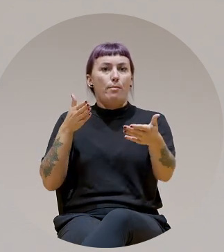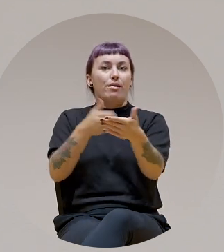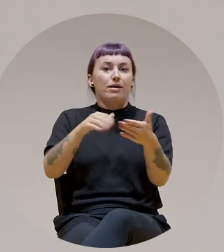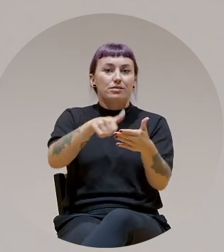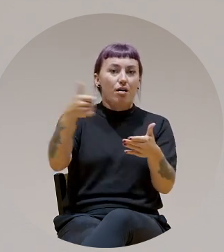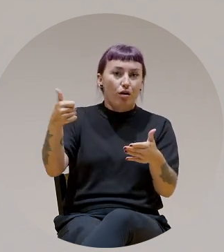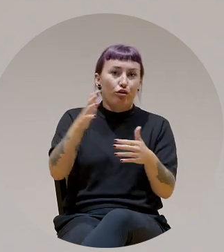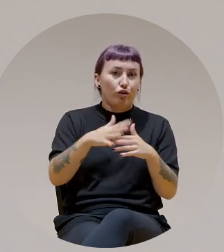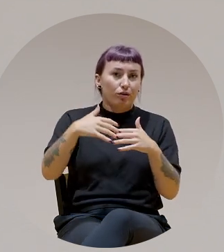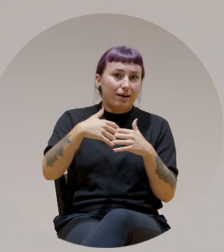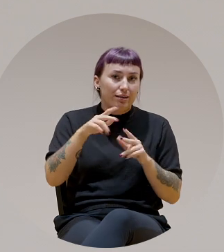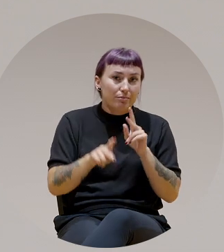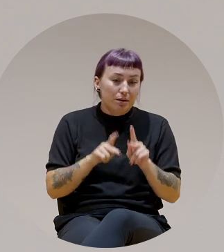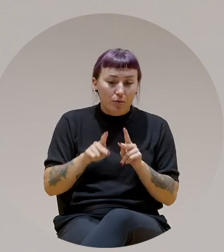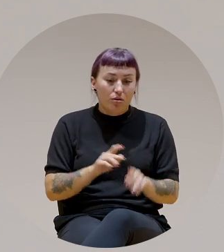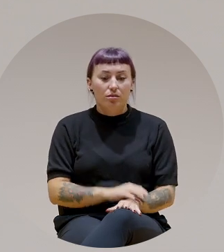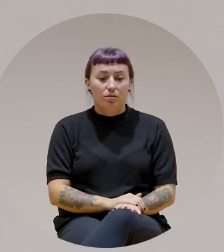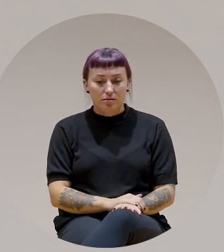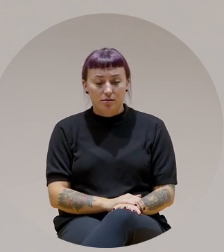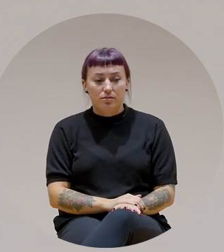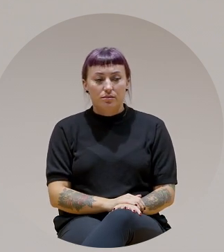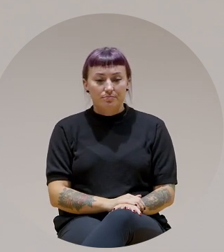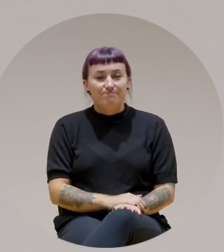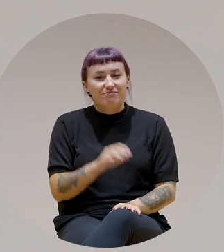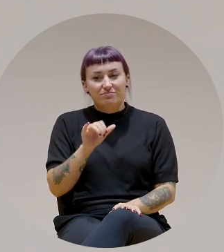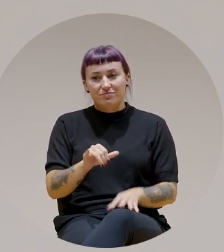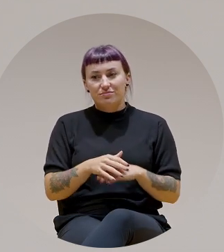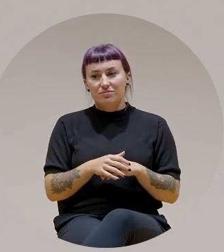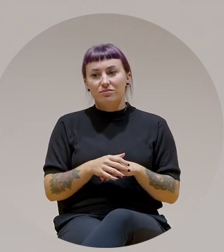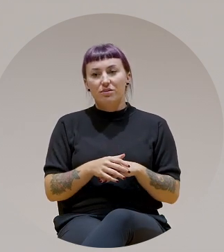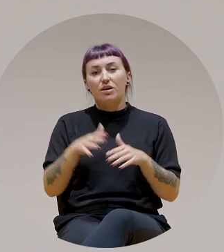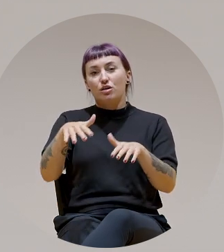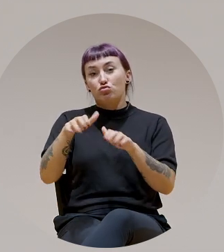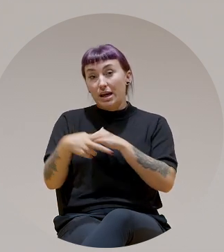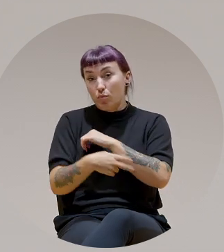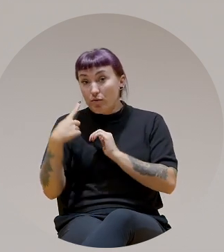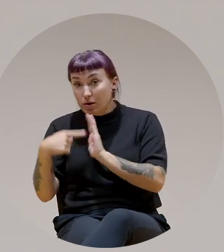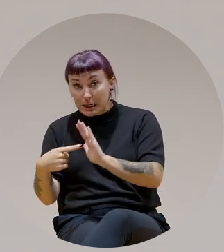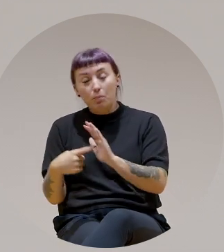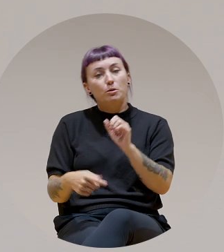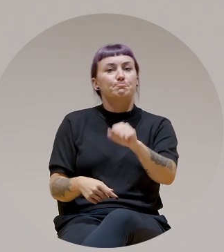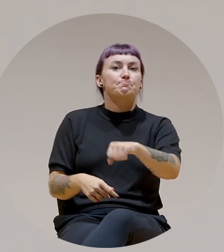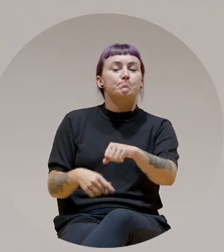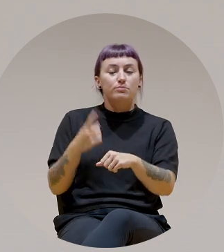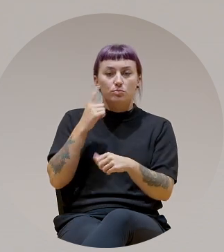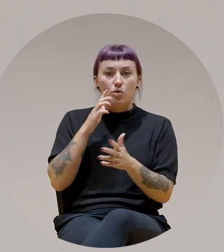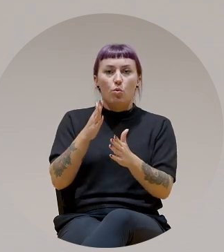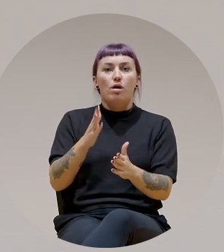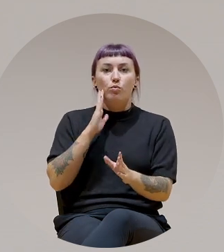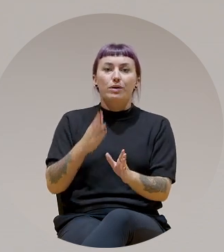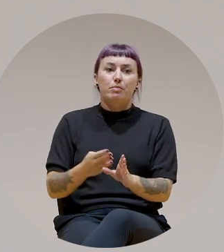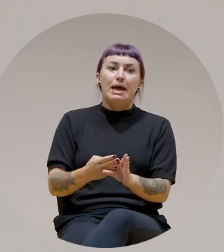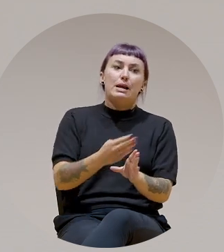other native people. Grave robbing, for example. Yep. And that's one thing that one way that we've been